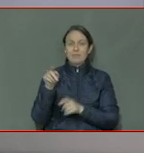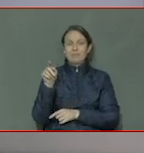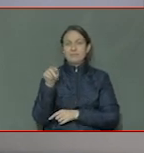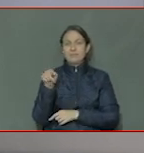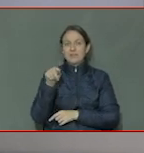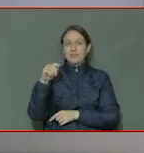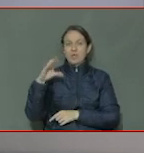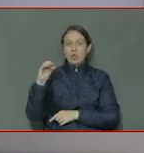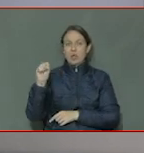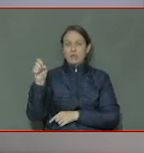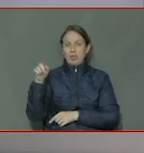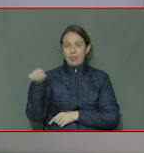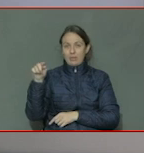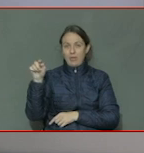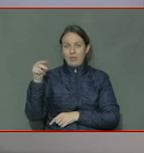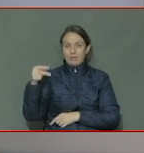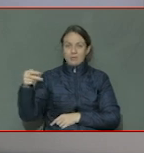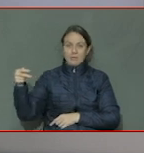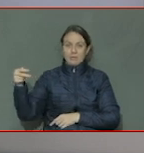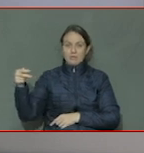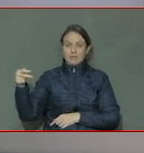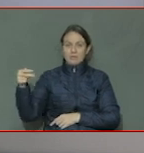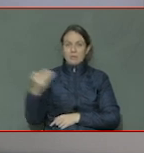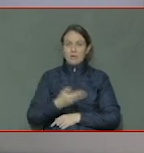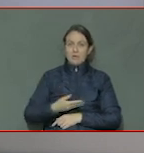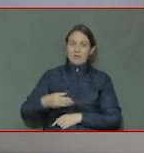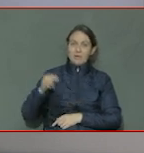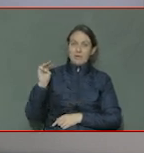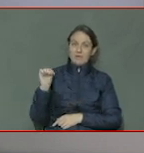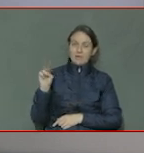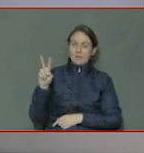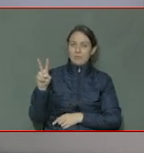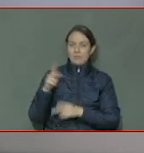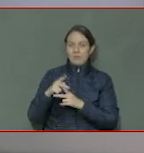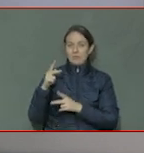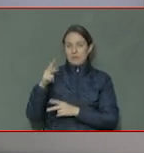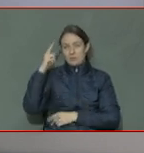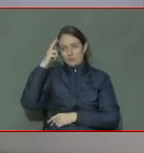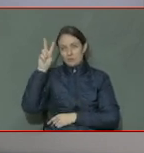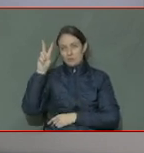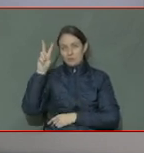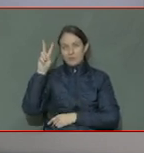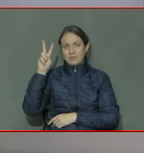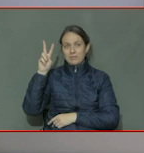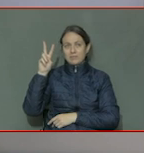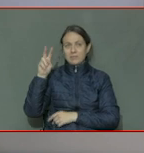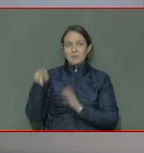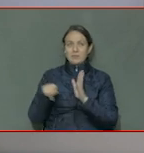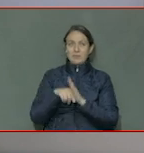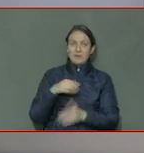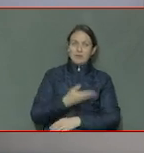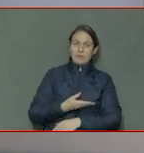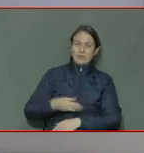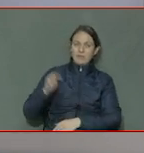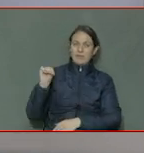theta, and that equals half mv final squared minus half mv initial